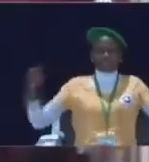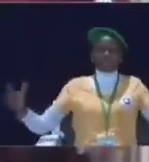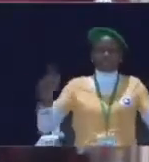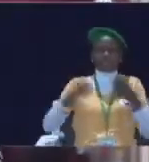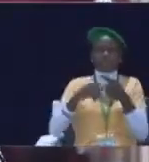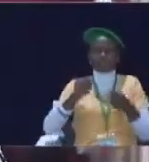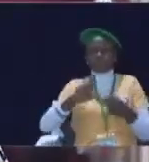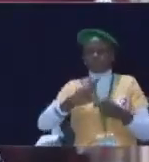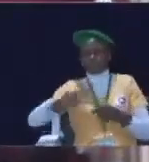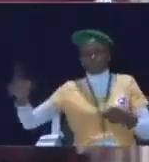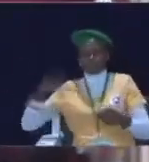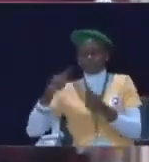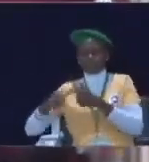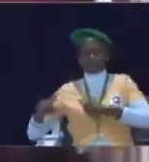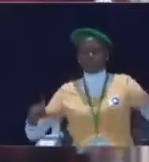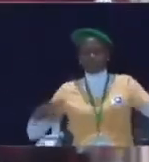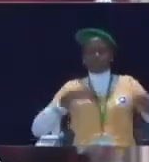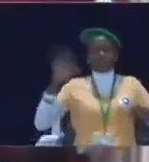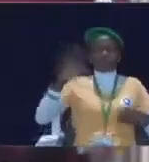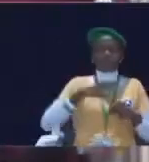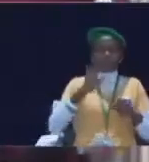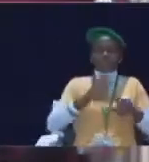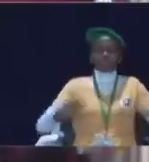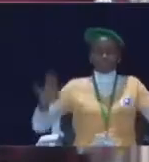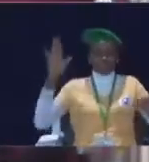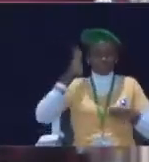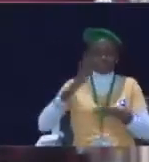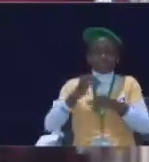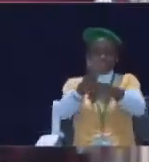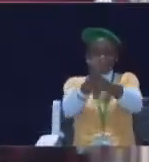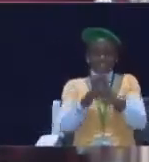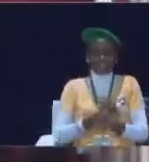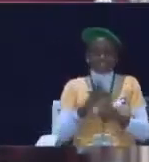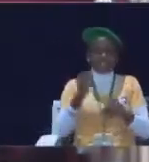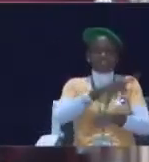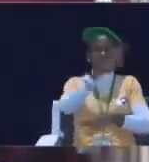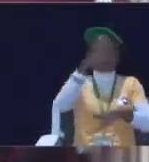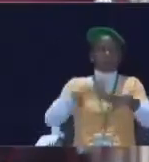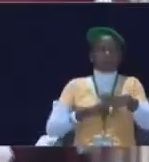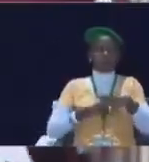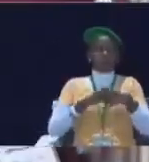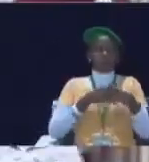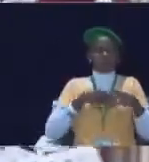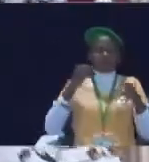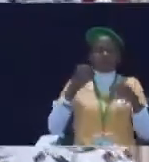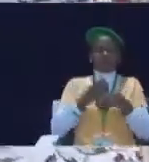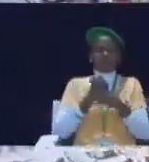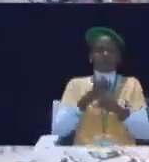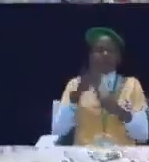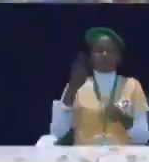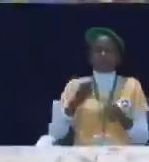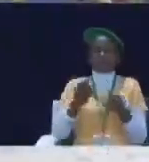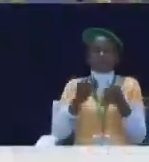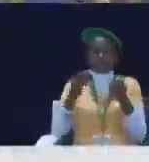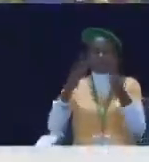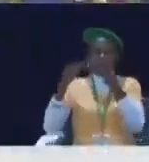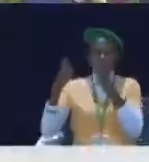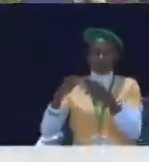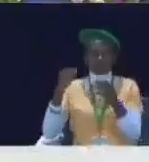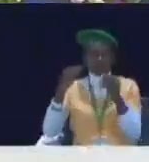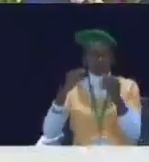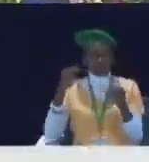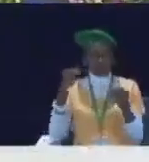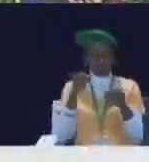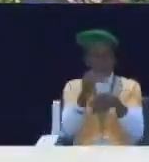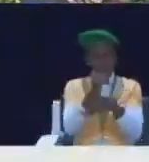to the left, and your descendants will inherit the nations and make the desolate cities